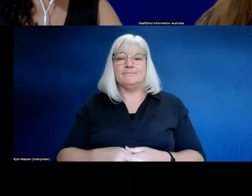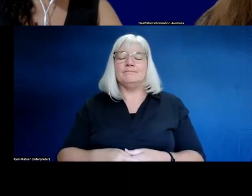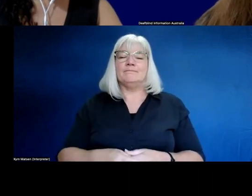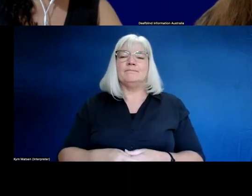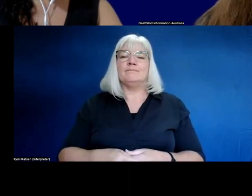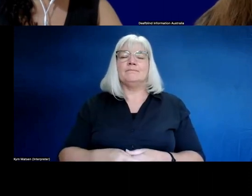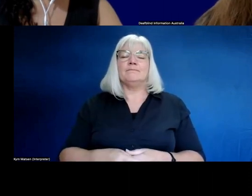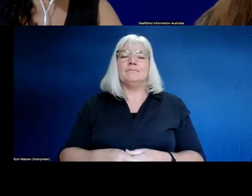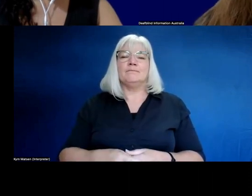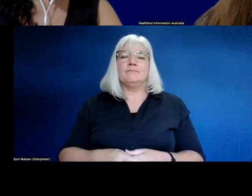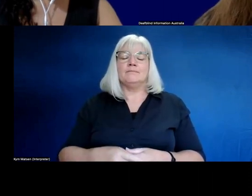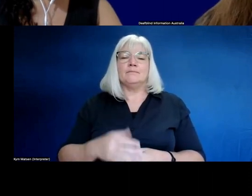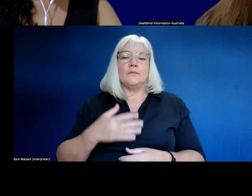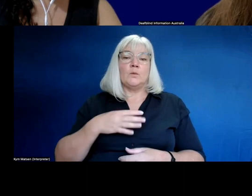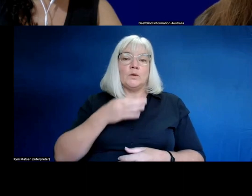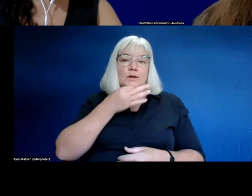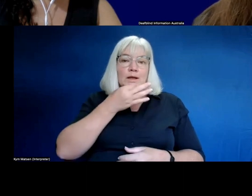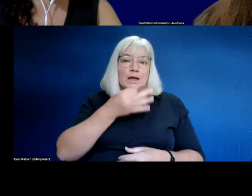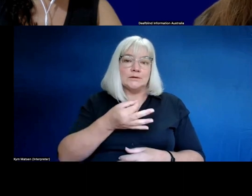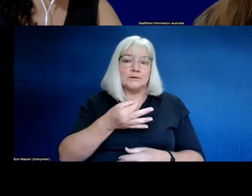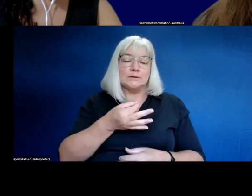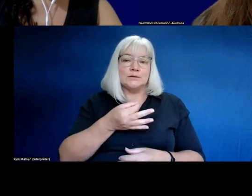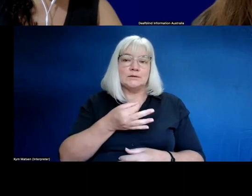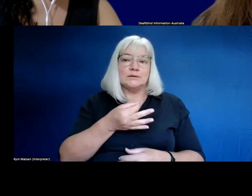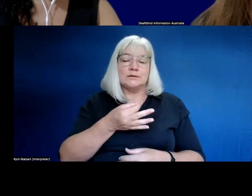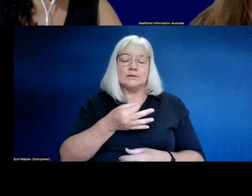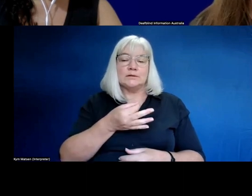ask that if you